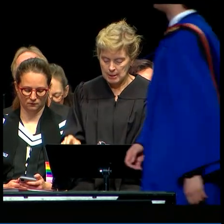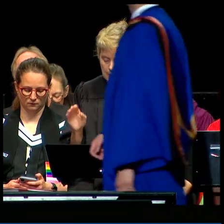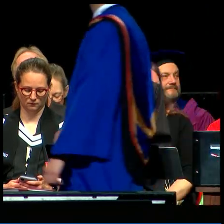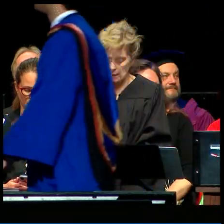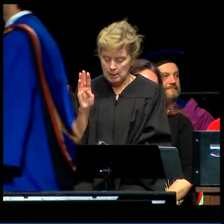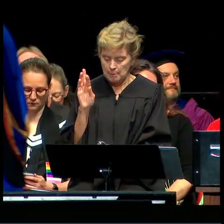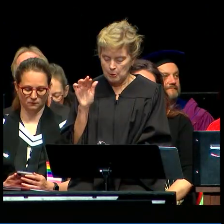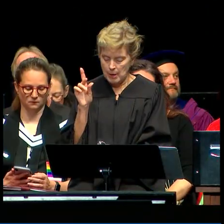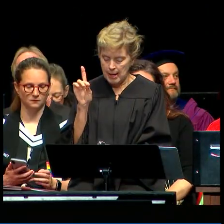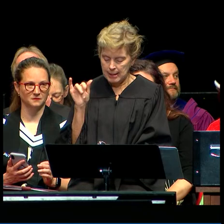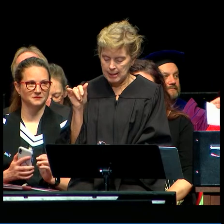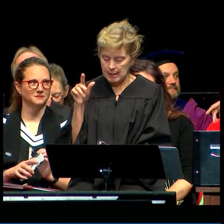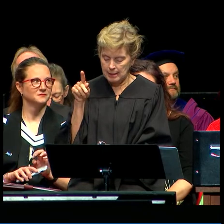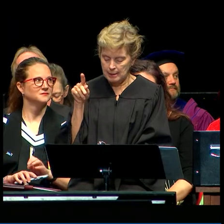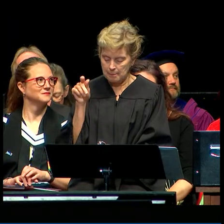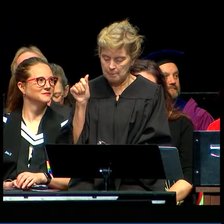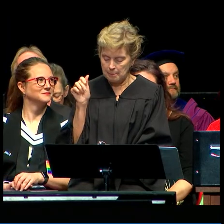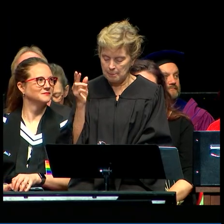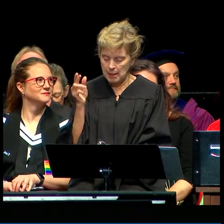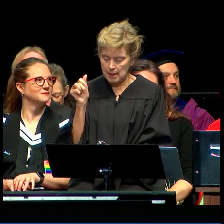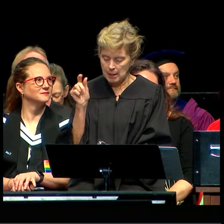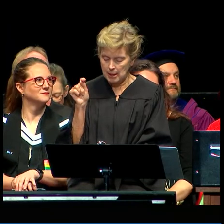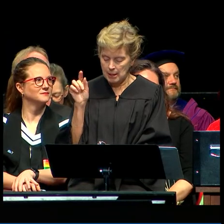Bradley Pahati.